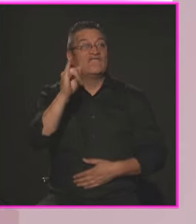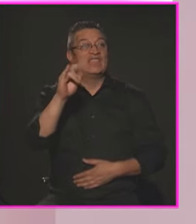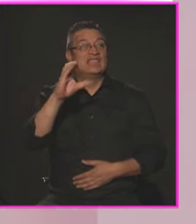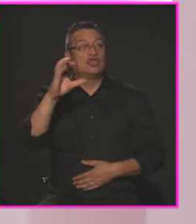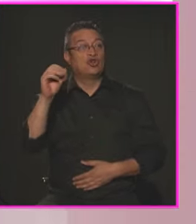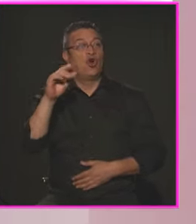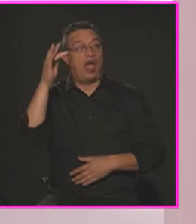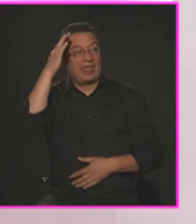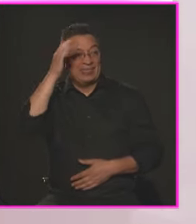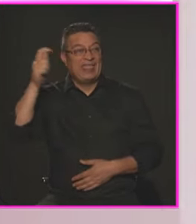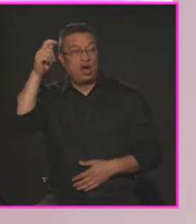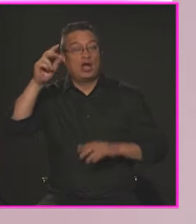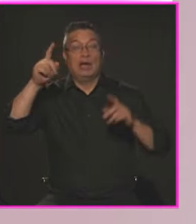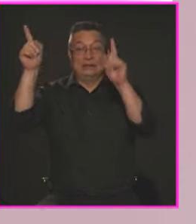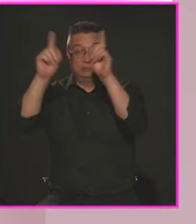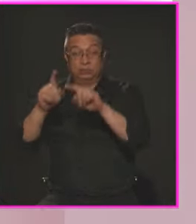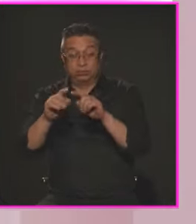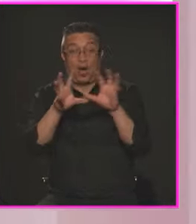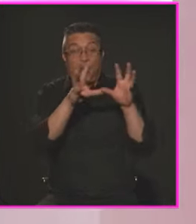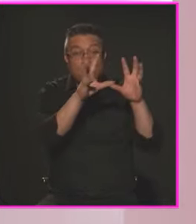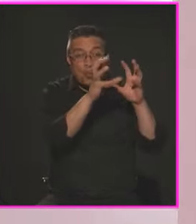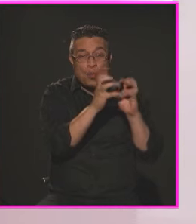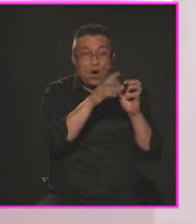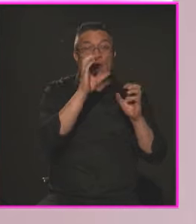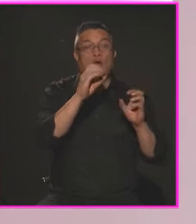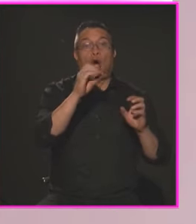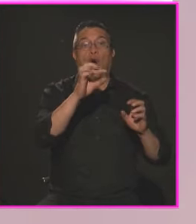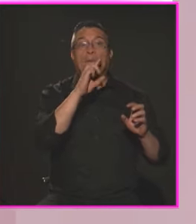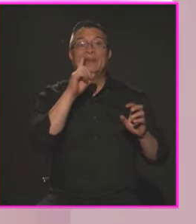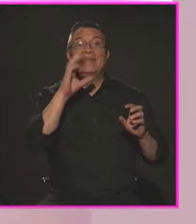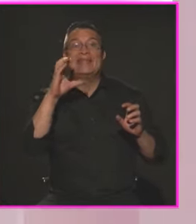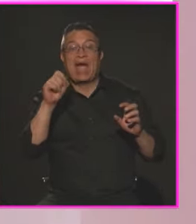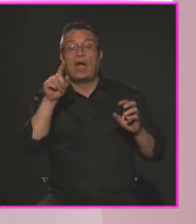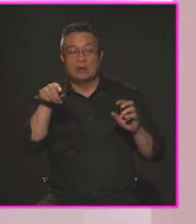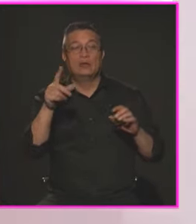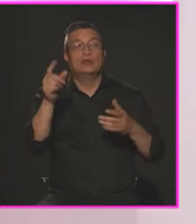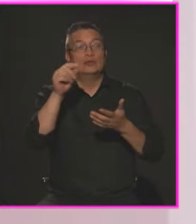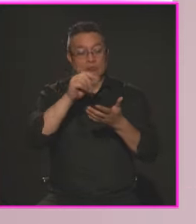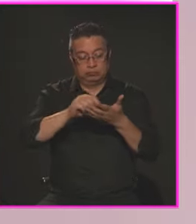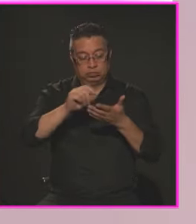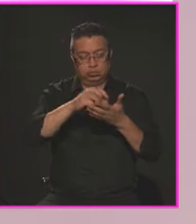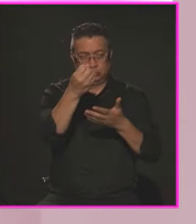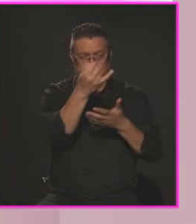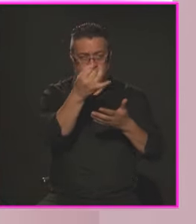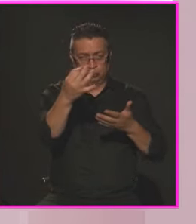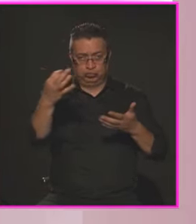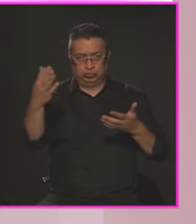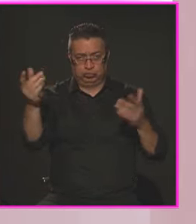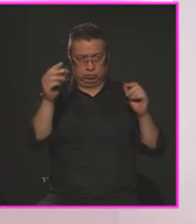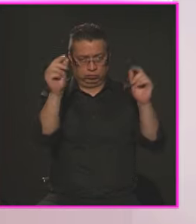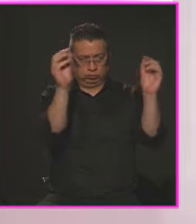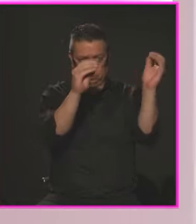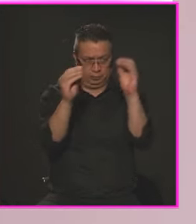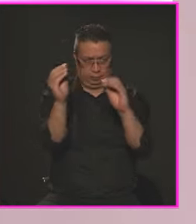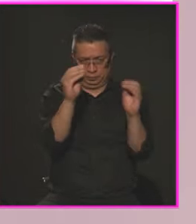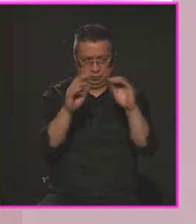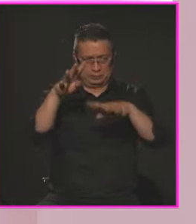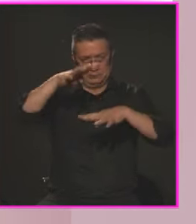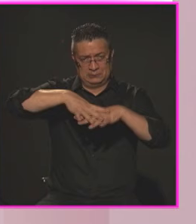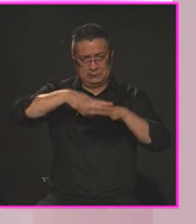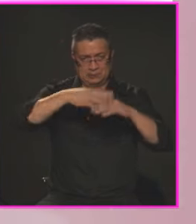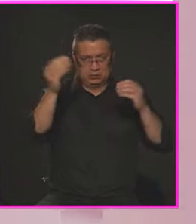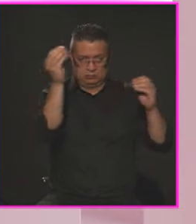electricity, magnetism, and optics. He wrote a set of beautiful equations which tell us that light is an electromagnetic wave, a wave